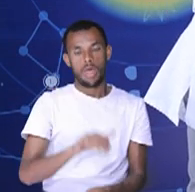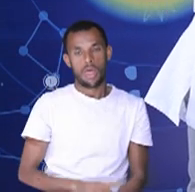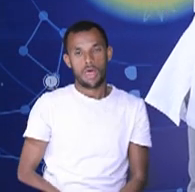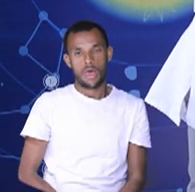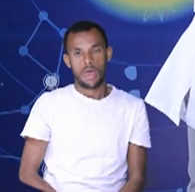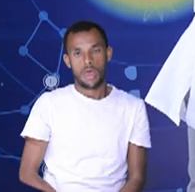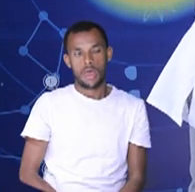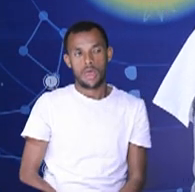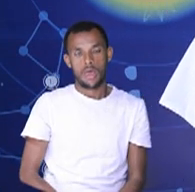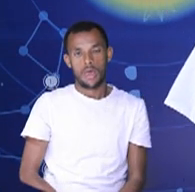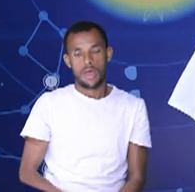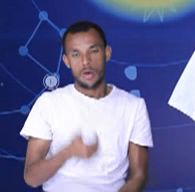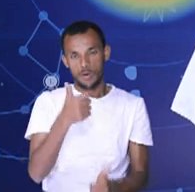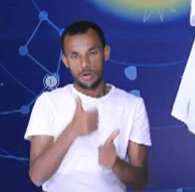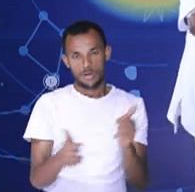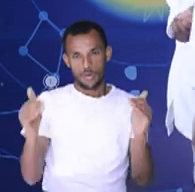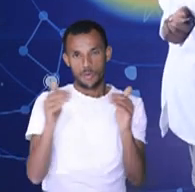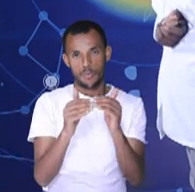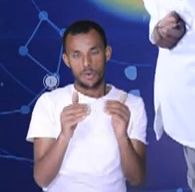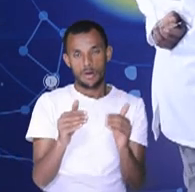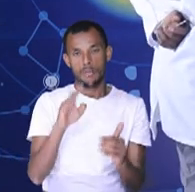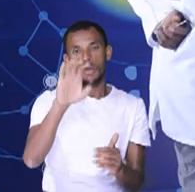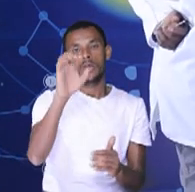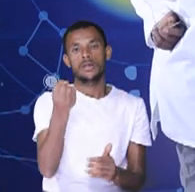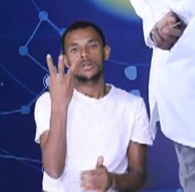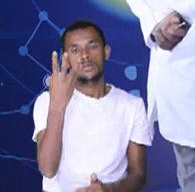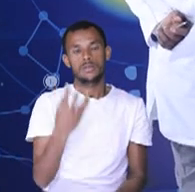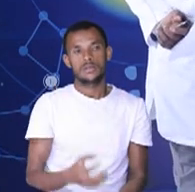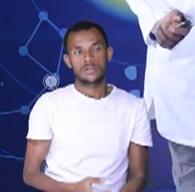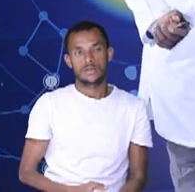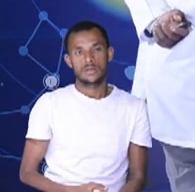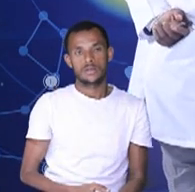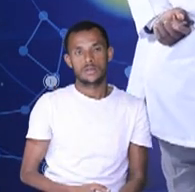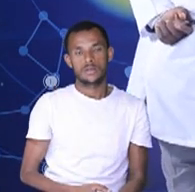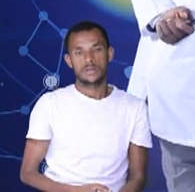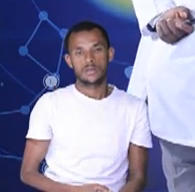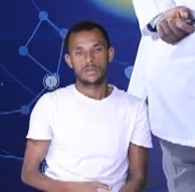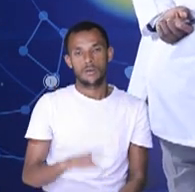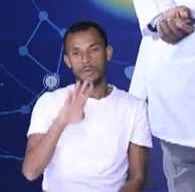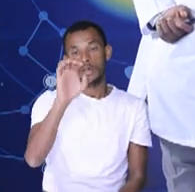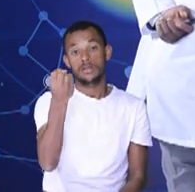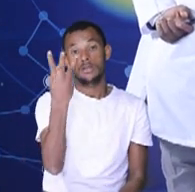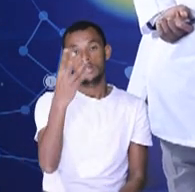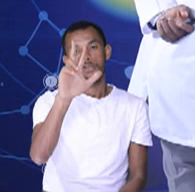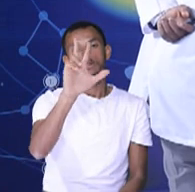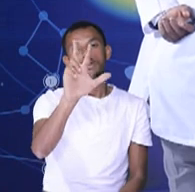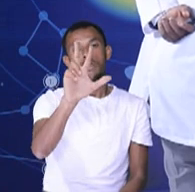X plus y, which equals to what's BE? BE is already given there, which is